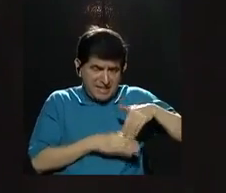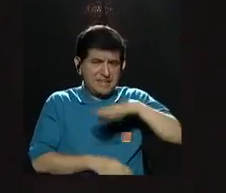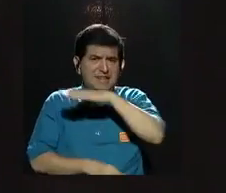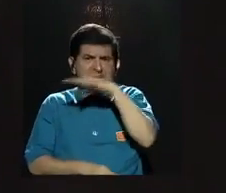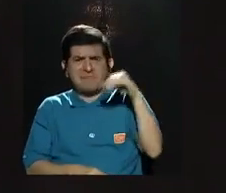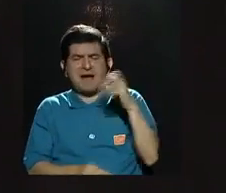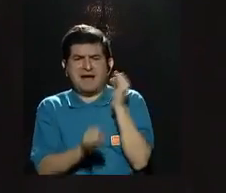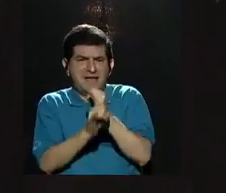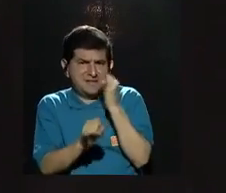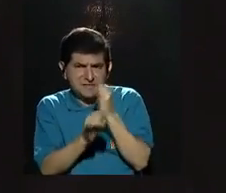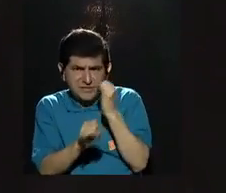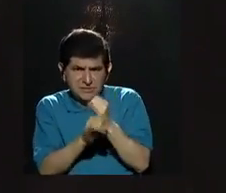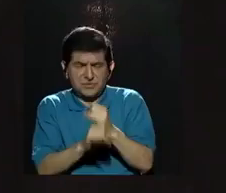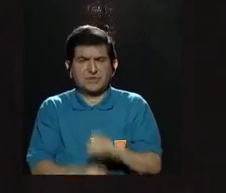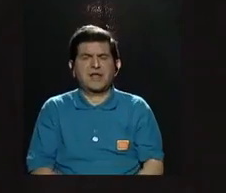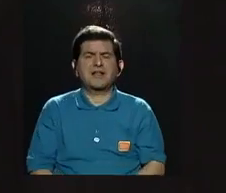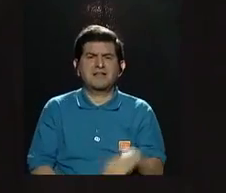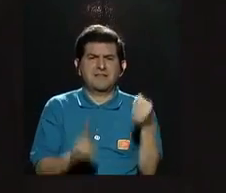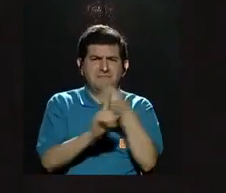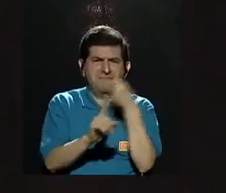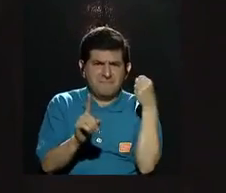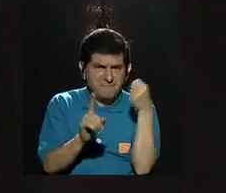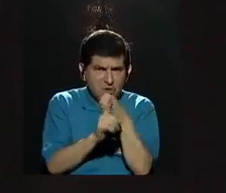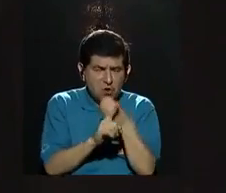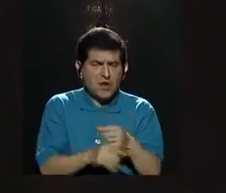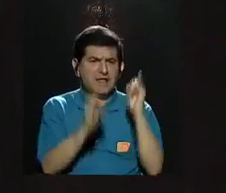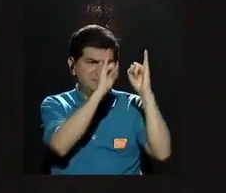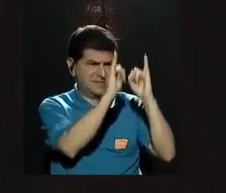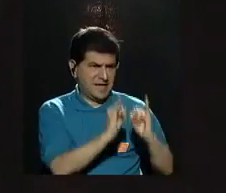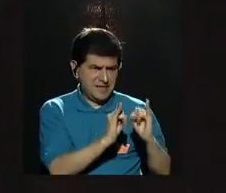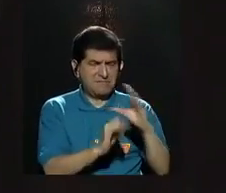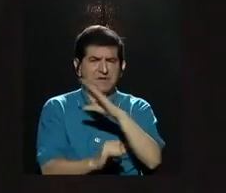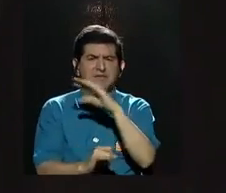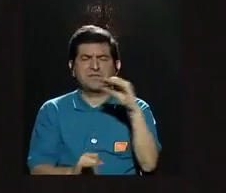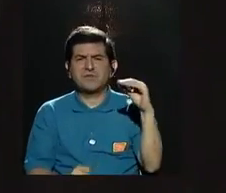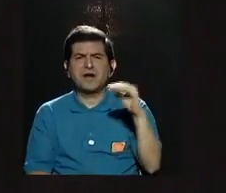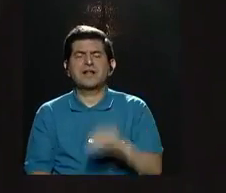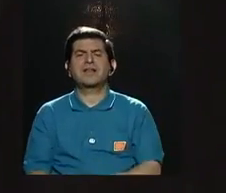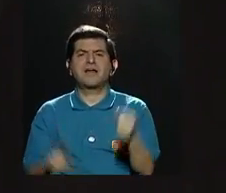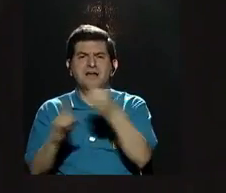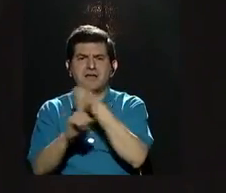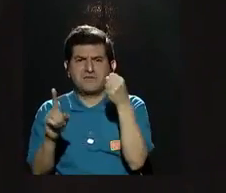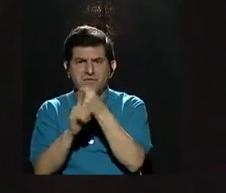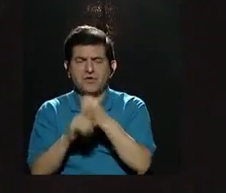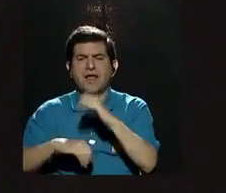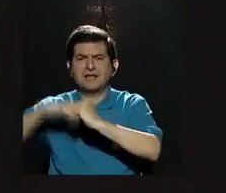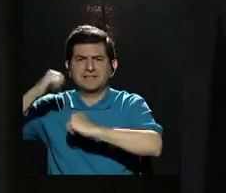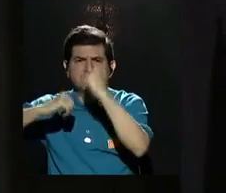between individual violence and structural violence.